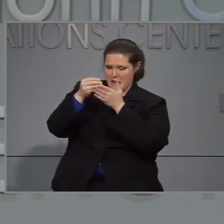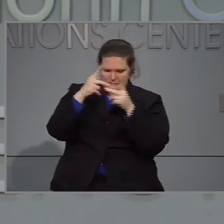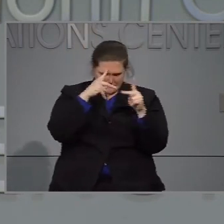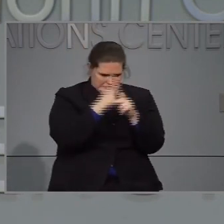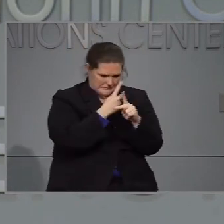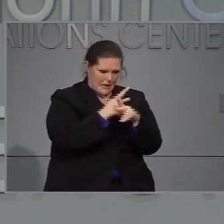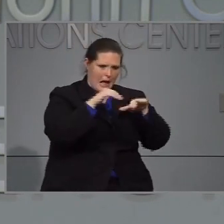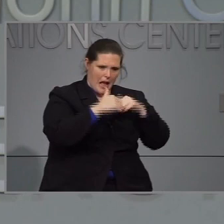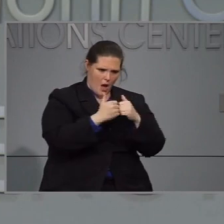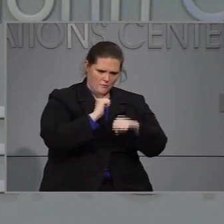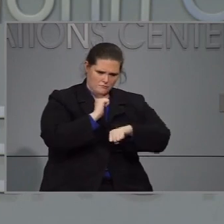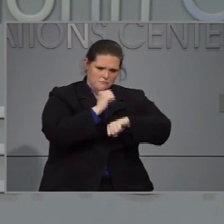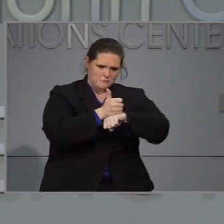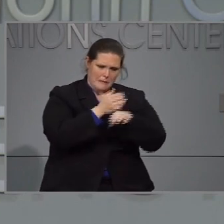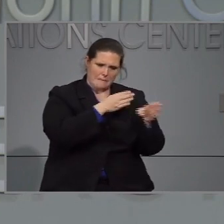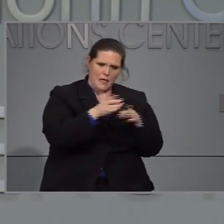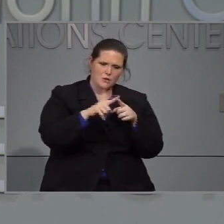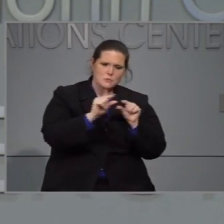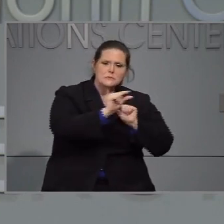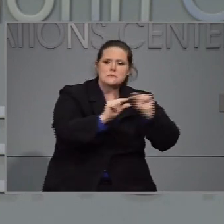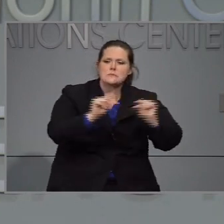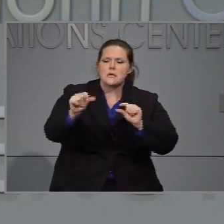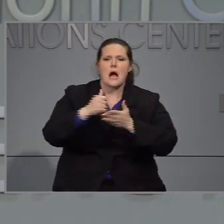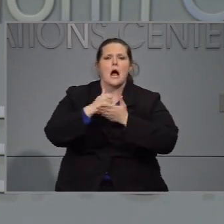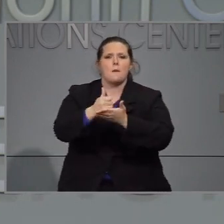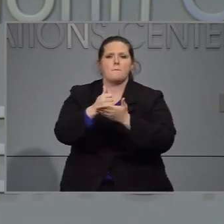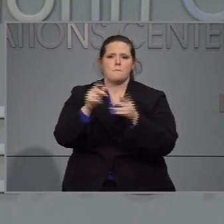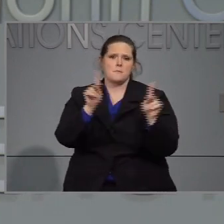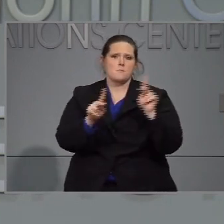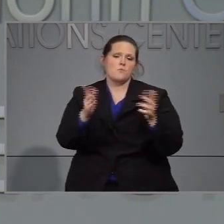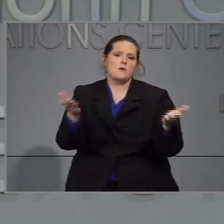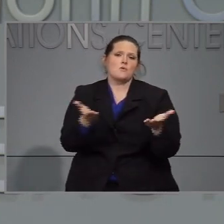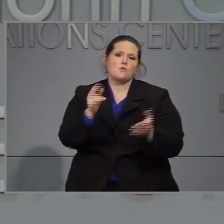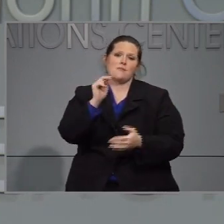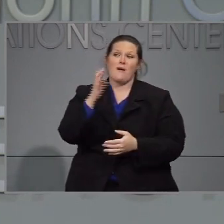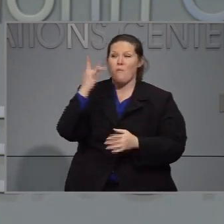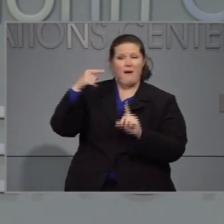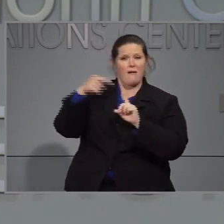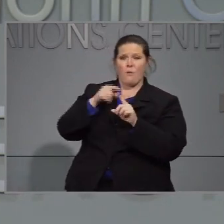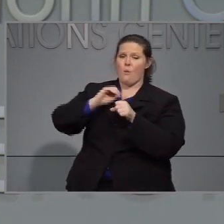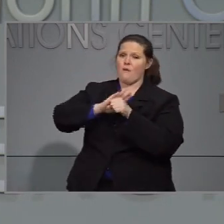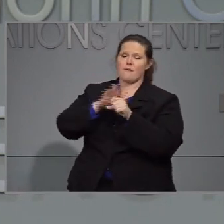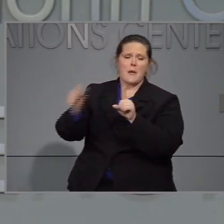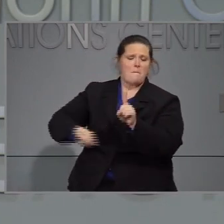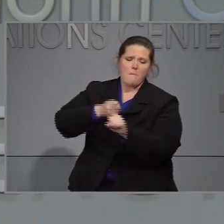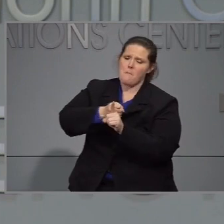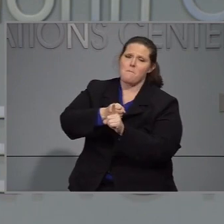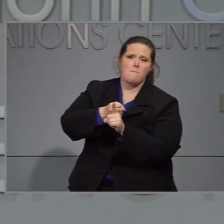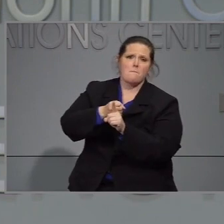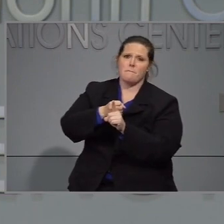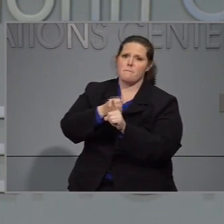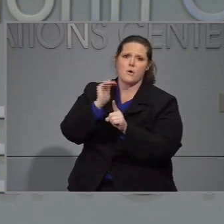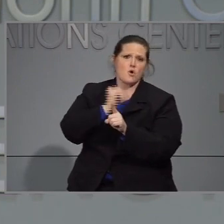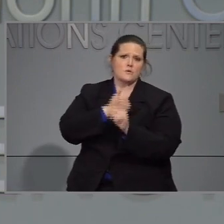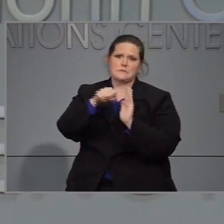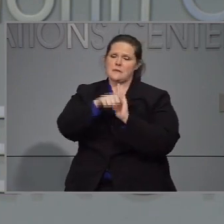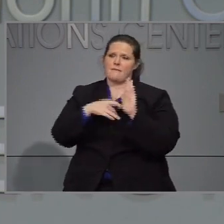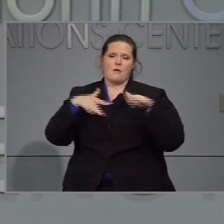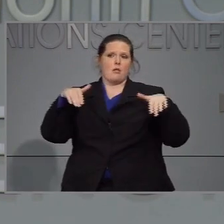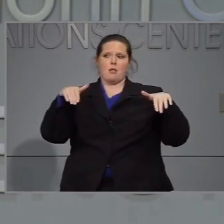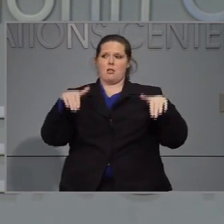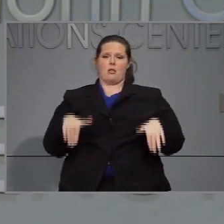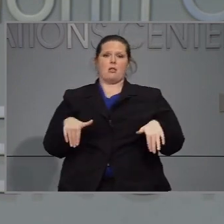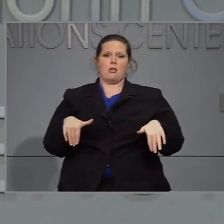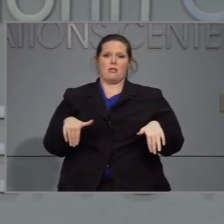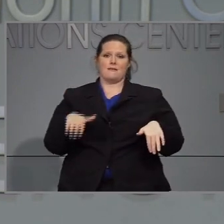COVID-19 has made life difficult for families across our state, but it won't be this hard forever. We're encouraged